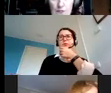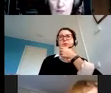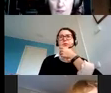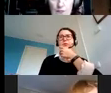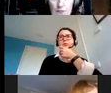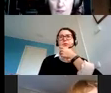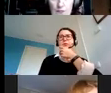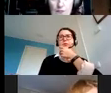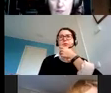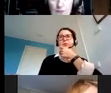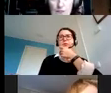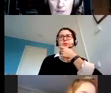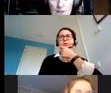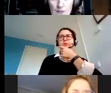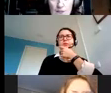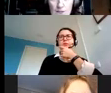that